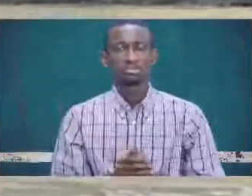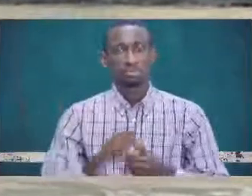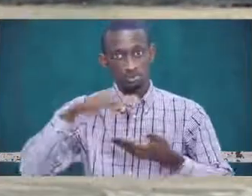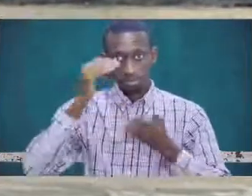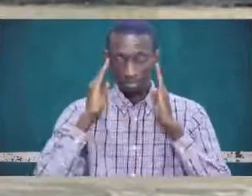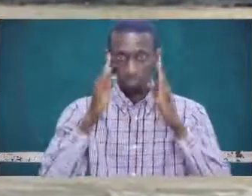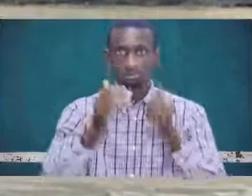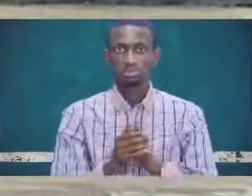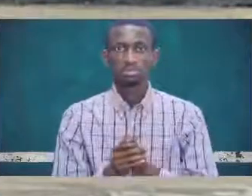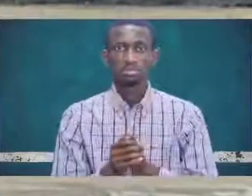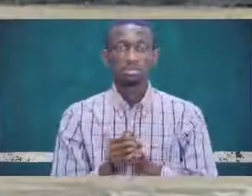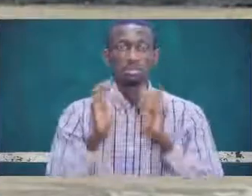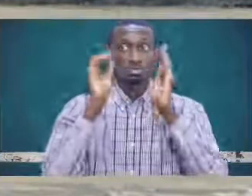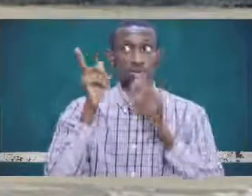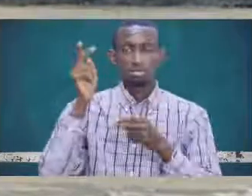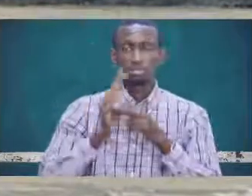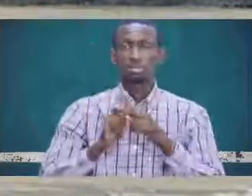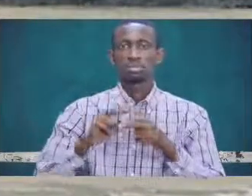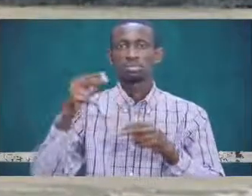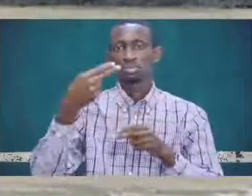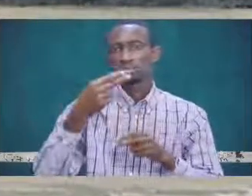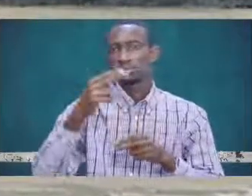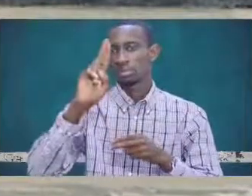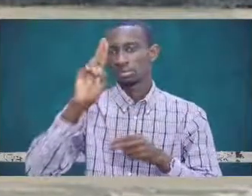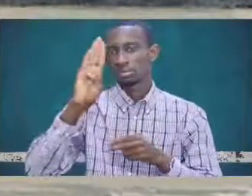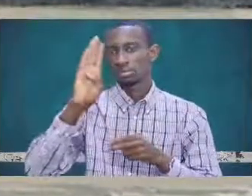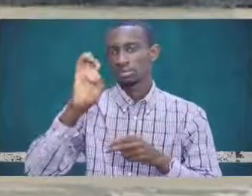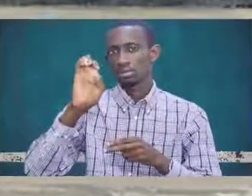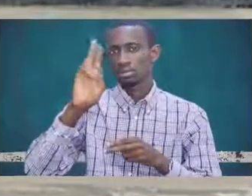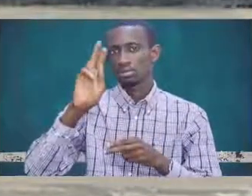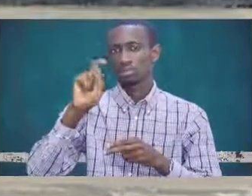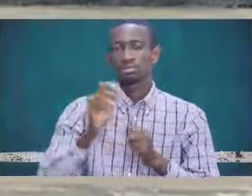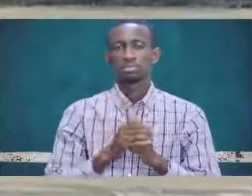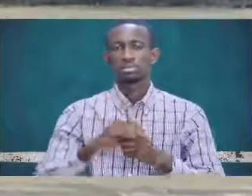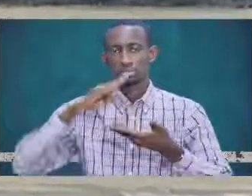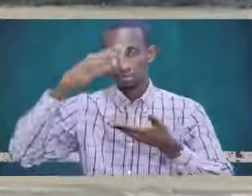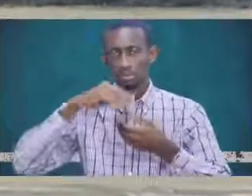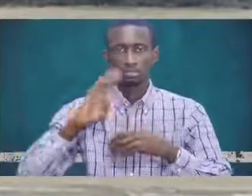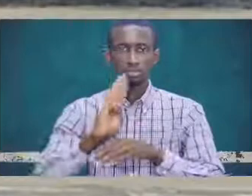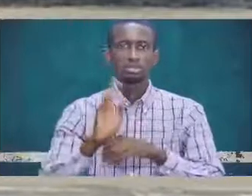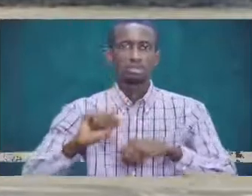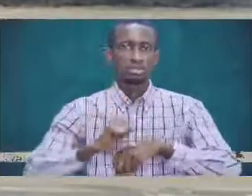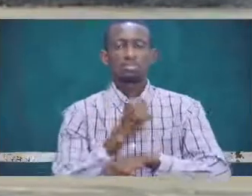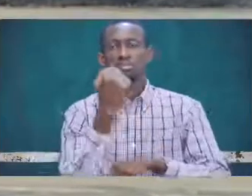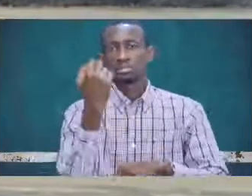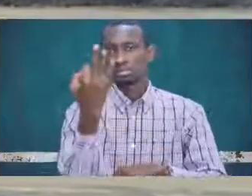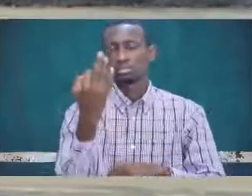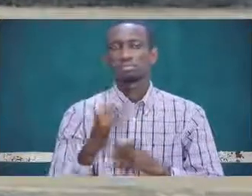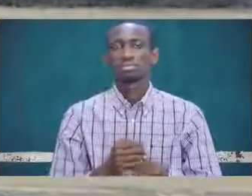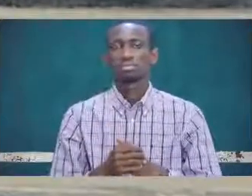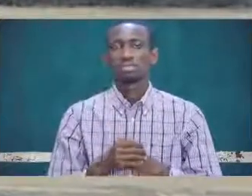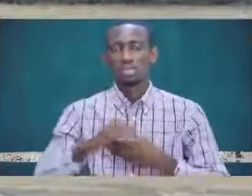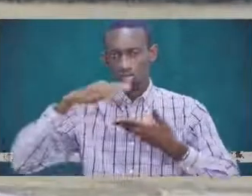As usual, I'm teacher Herbert, who is going to be taking you through biology unit 7 of senior 3, which is concerning about heterotrophic